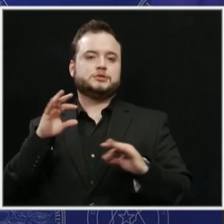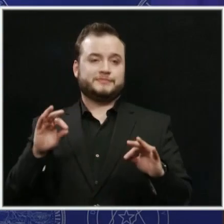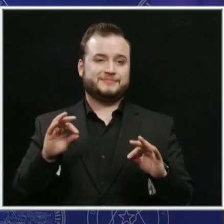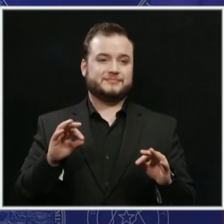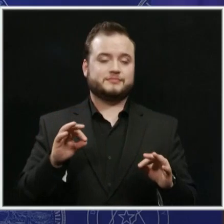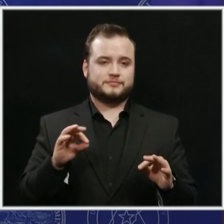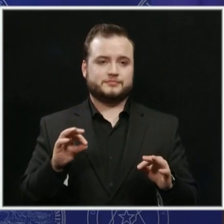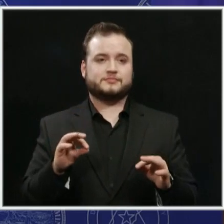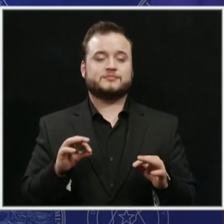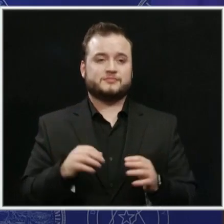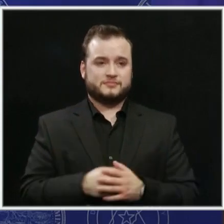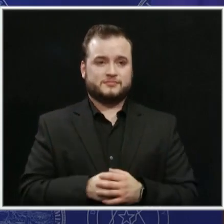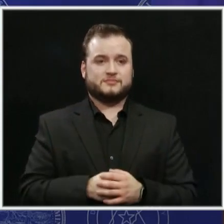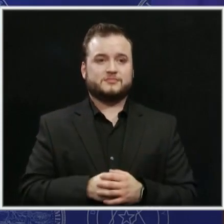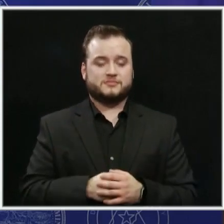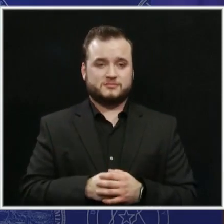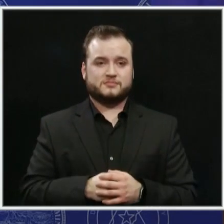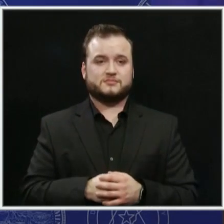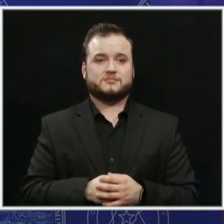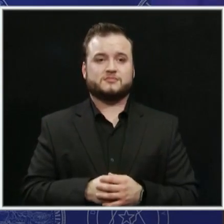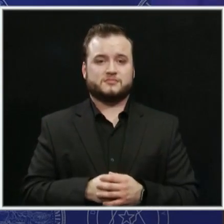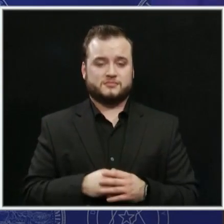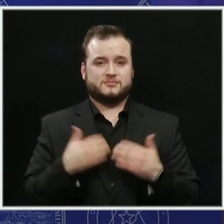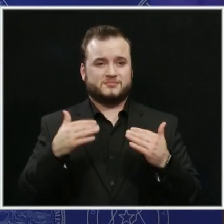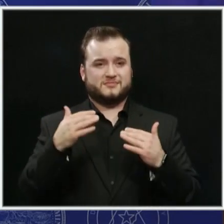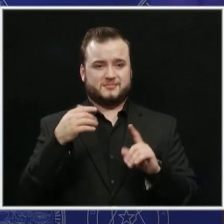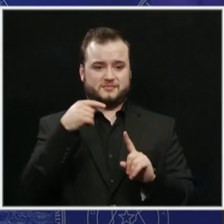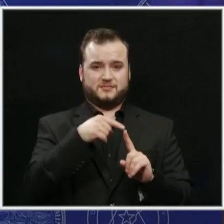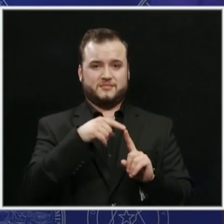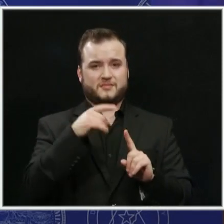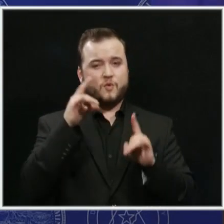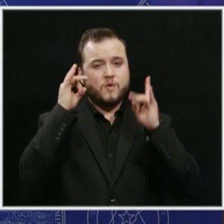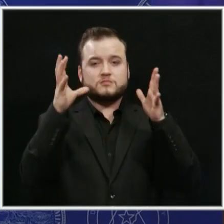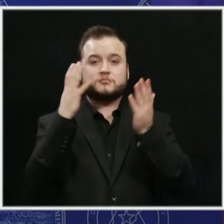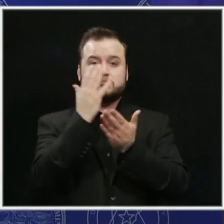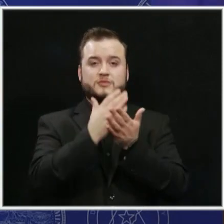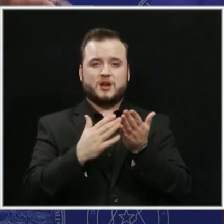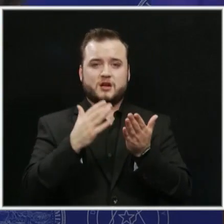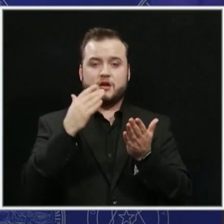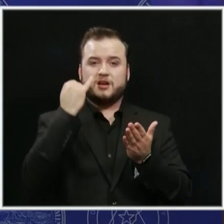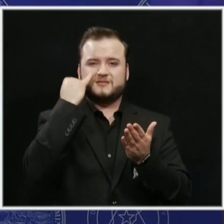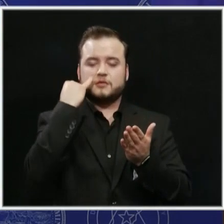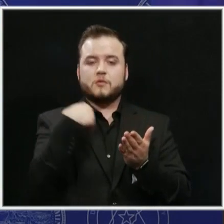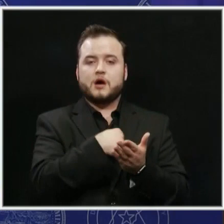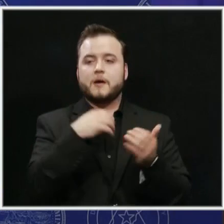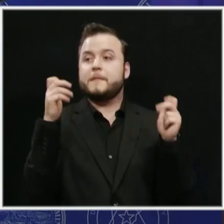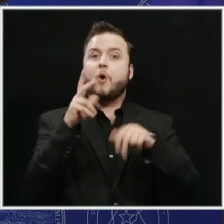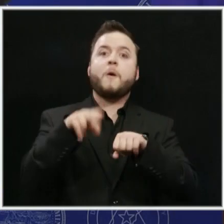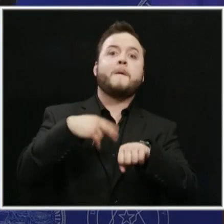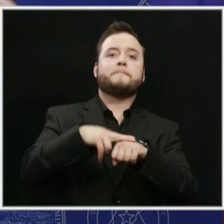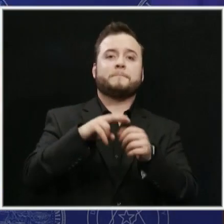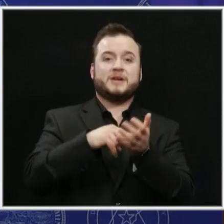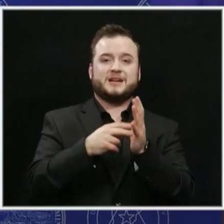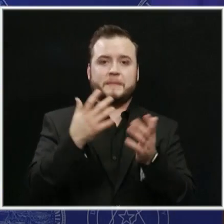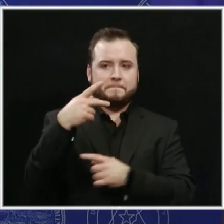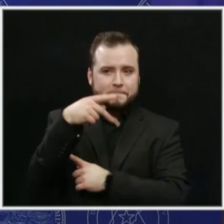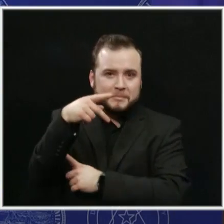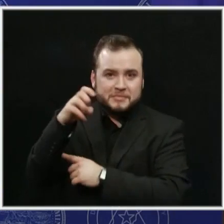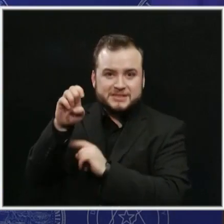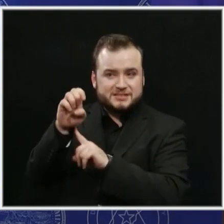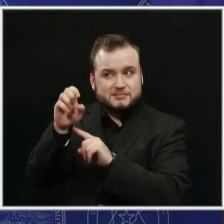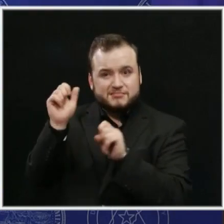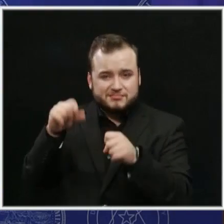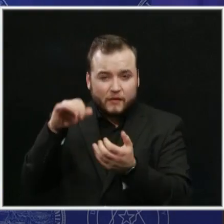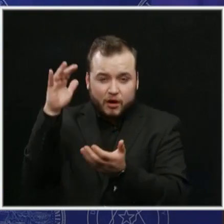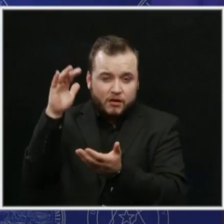the catastrophic piece of this is the PPE shortage is one thing, The shortage of the actual providers is the one that really